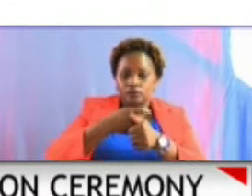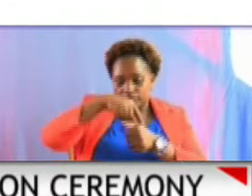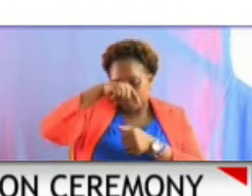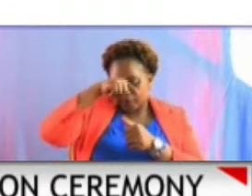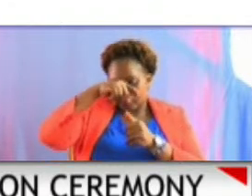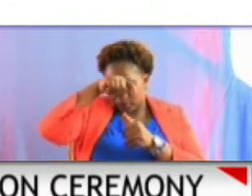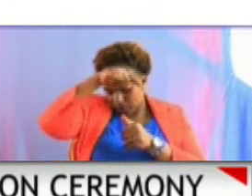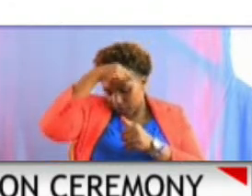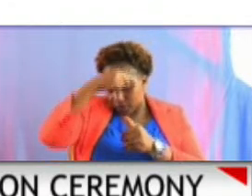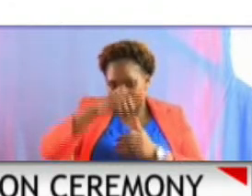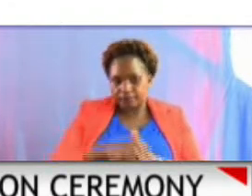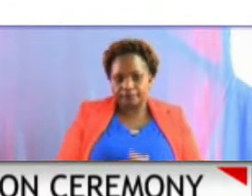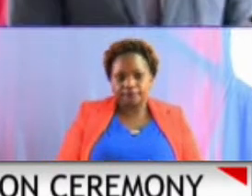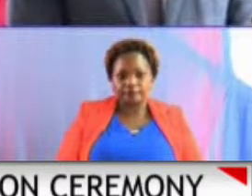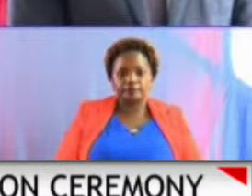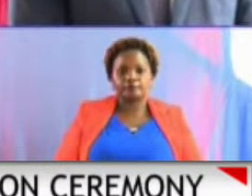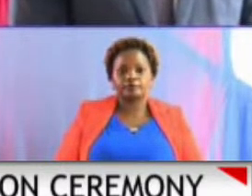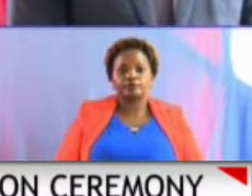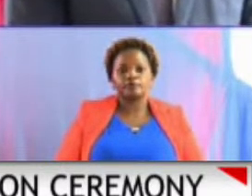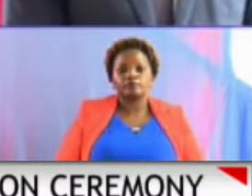degree.